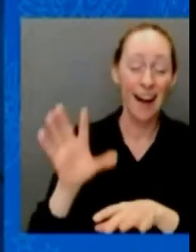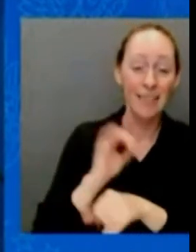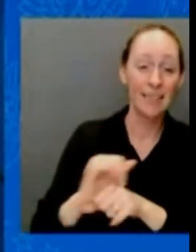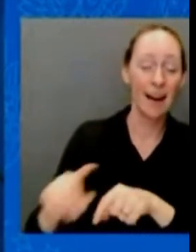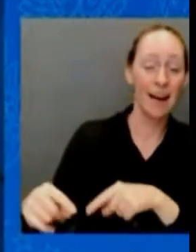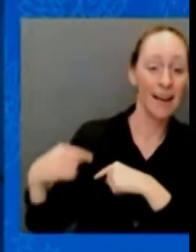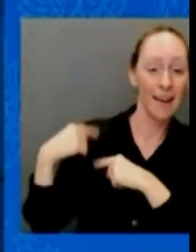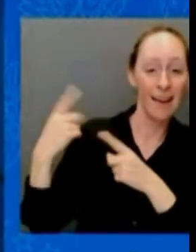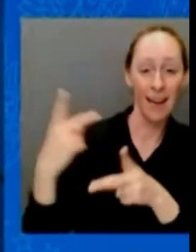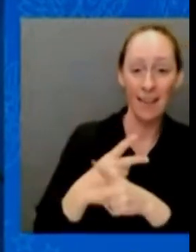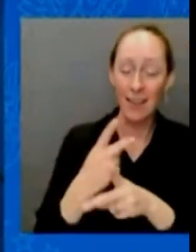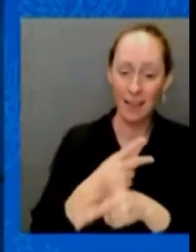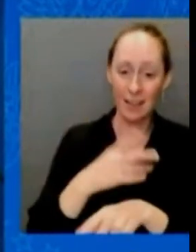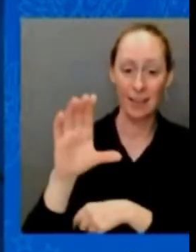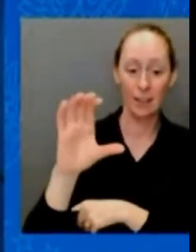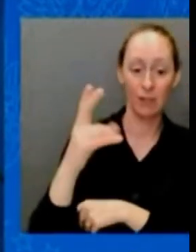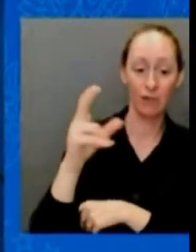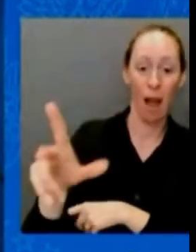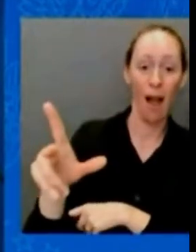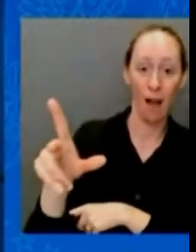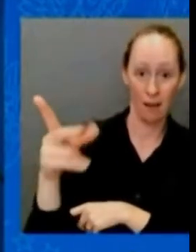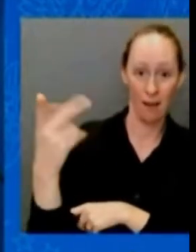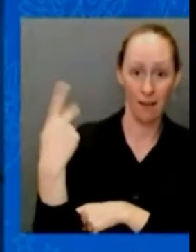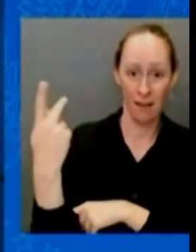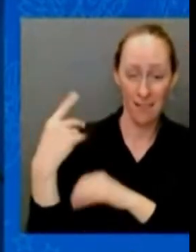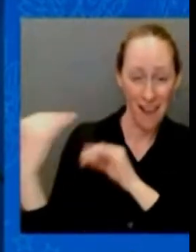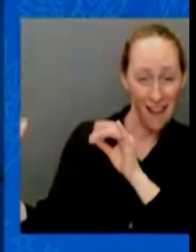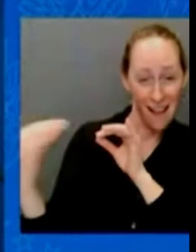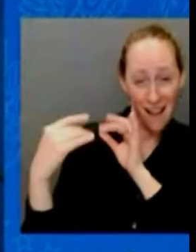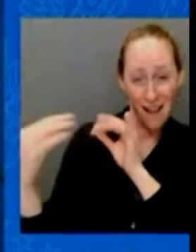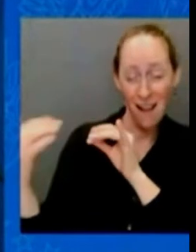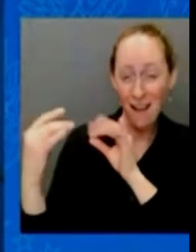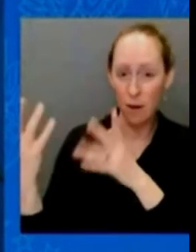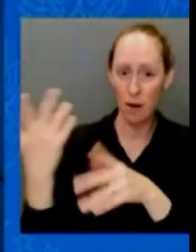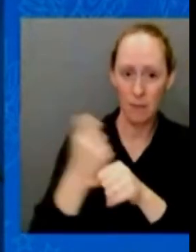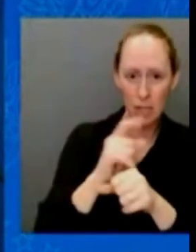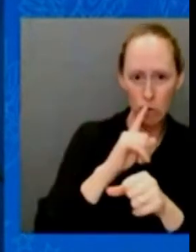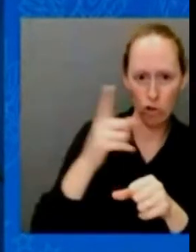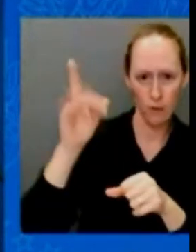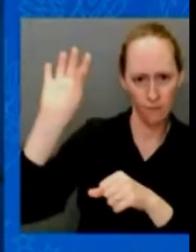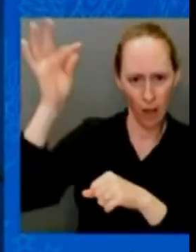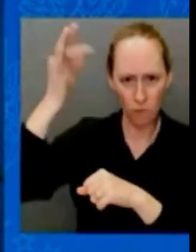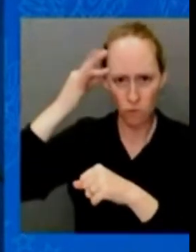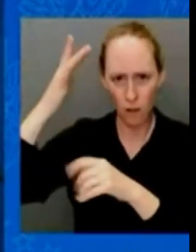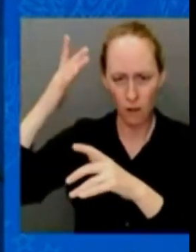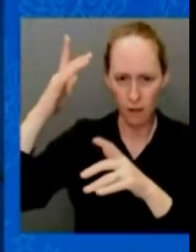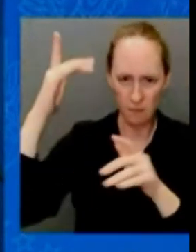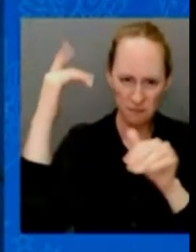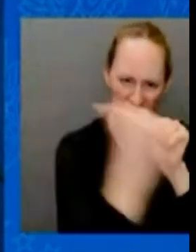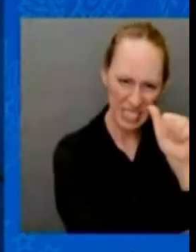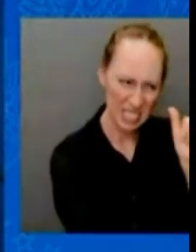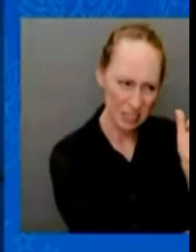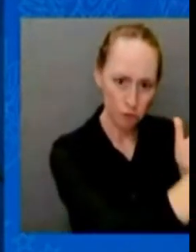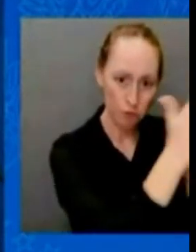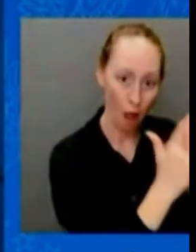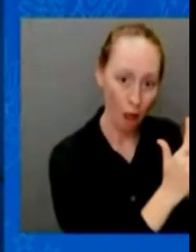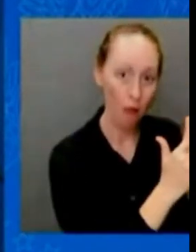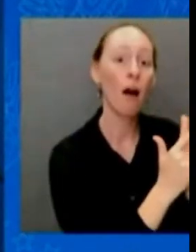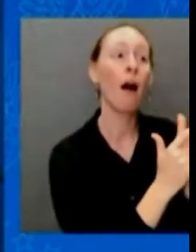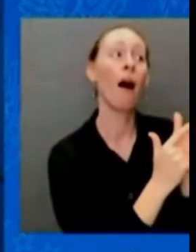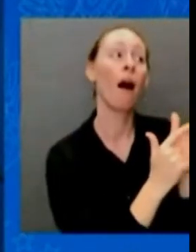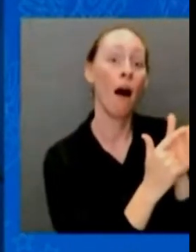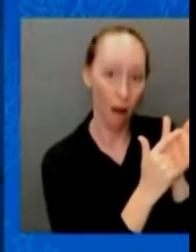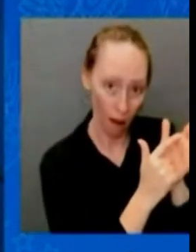done at the federal level. But once it was done at the federal level, that meant there'd be incentives for companies to come back from other